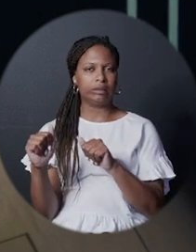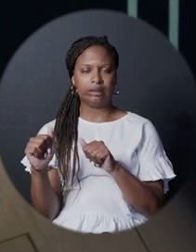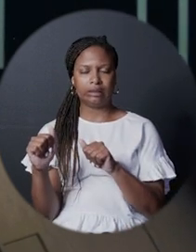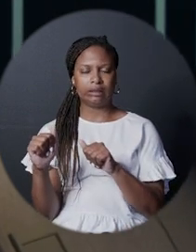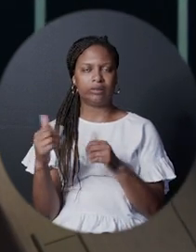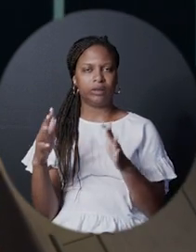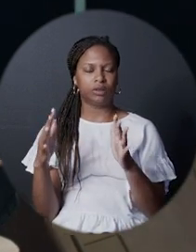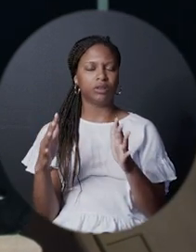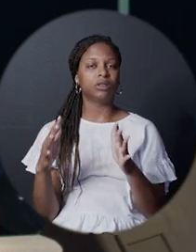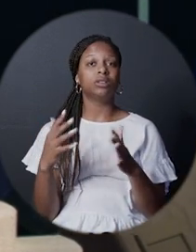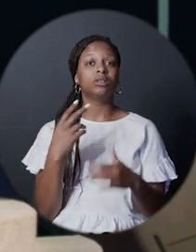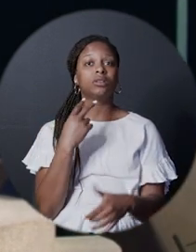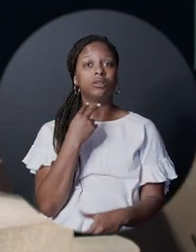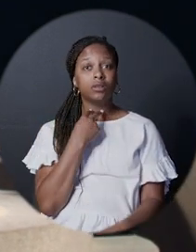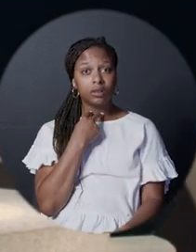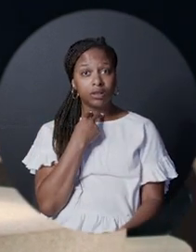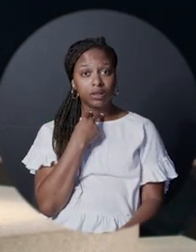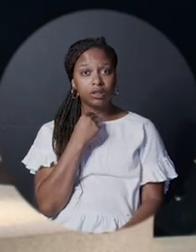Because you can't let it go. Stuck.